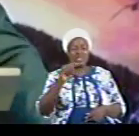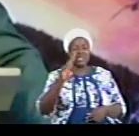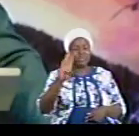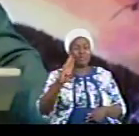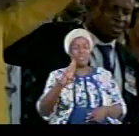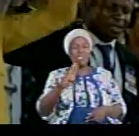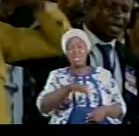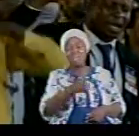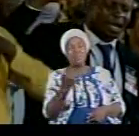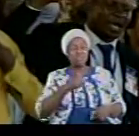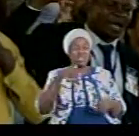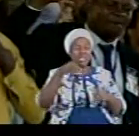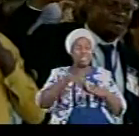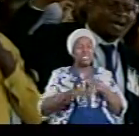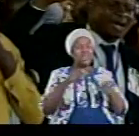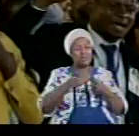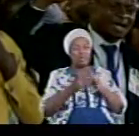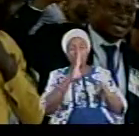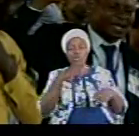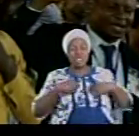Jesus name